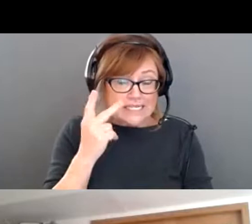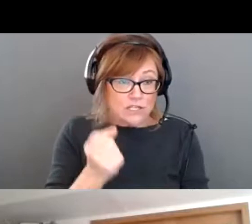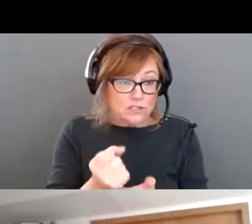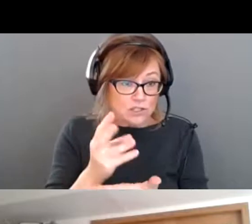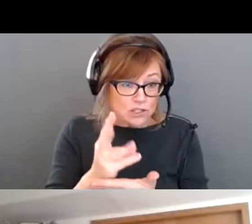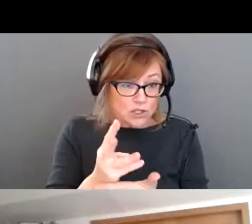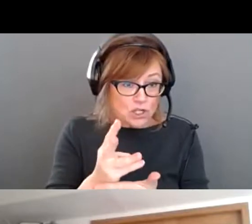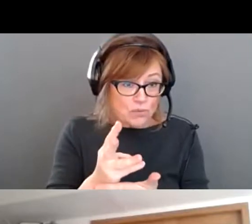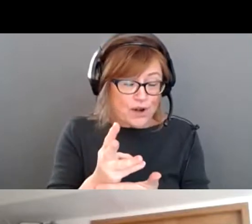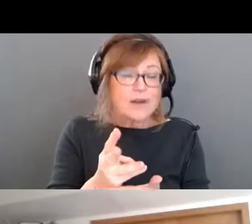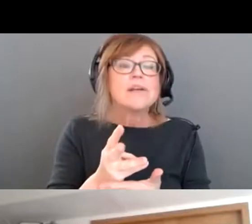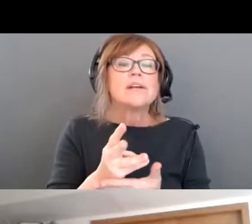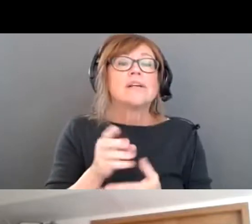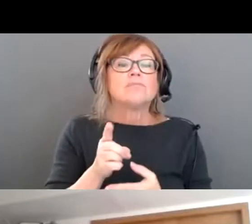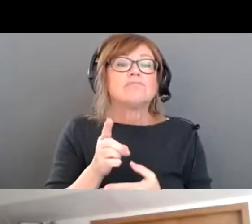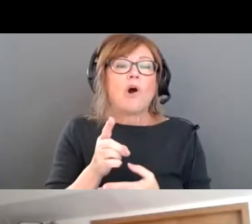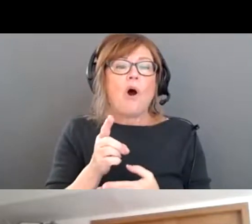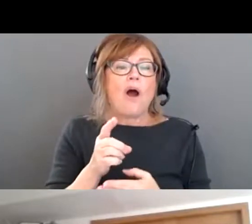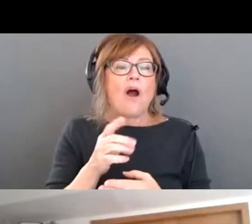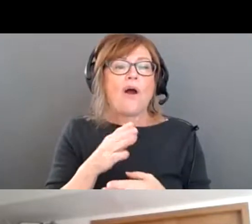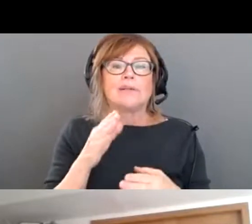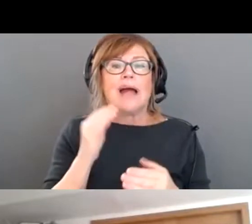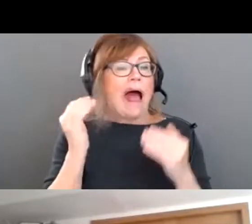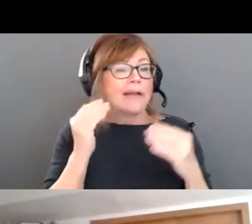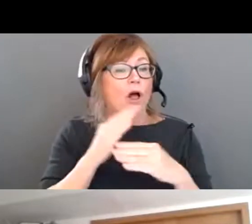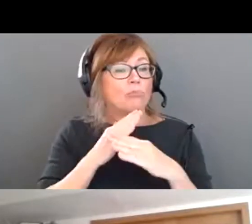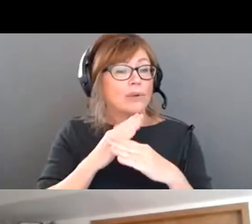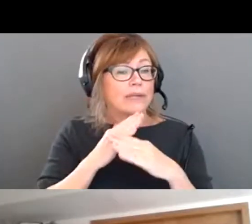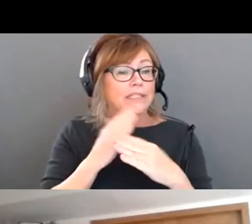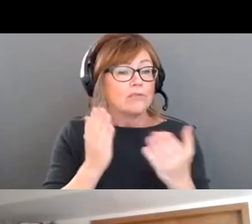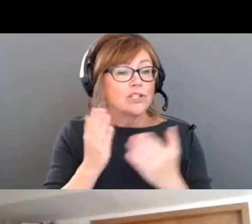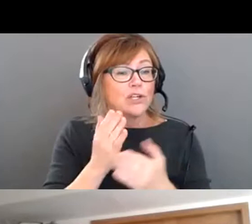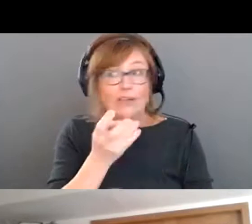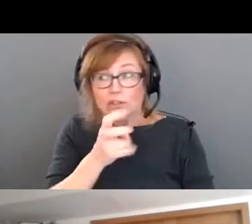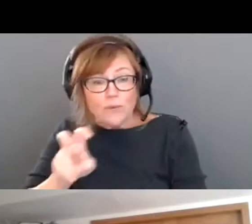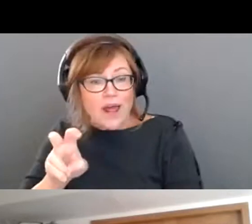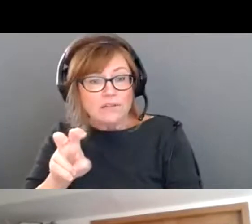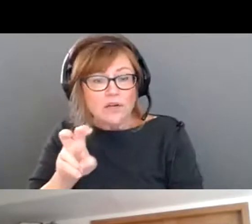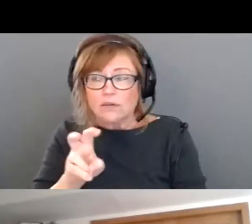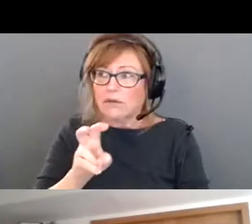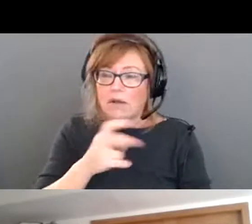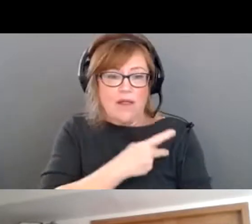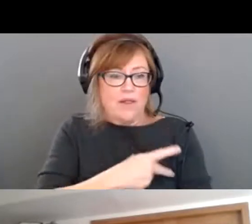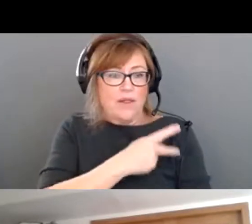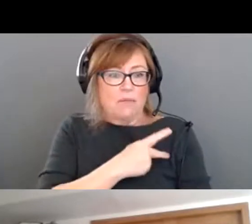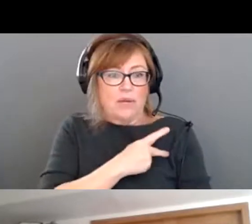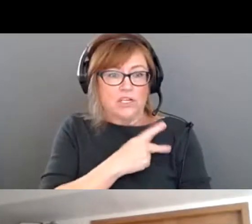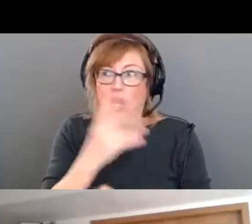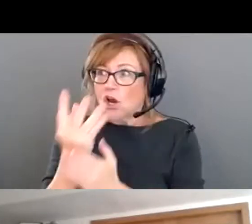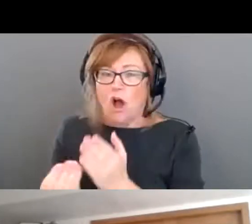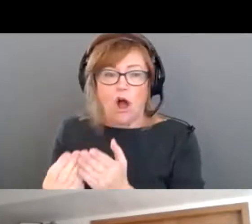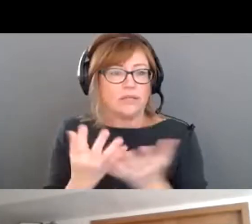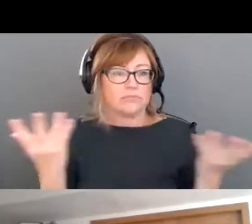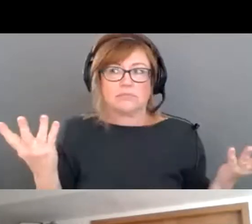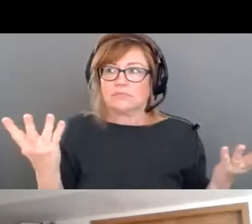adult protective services, they lost their patient effectively and had no feedback. And so when we talked at the